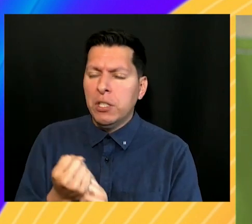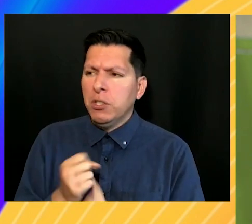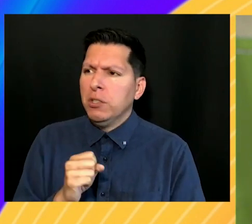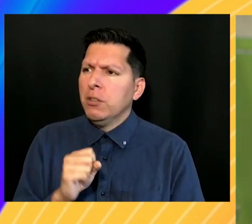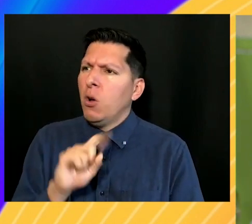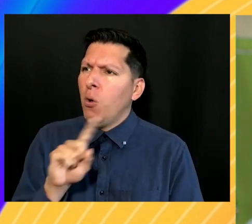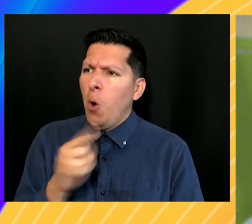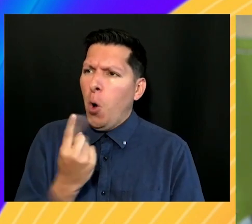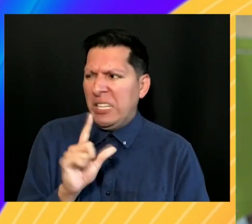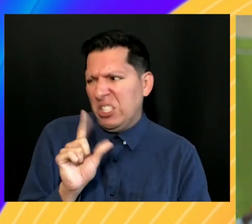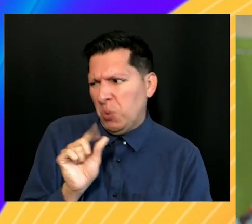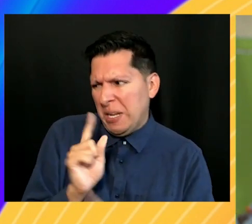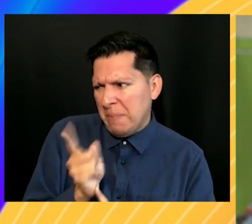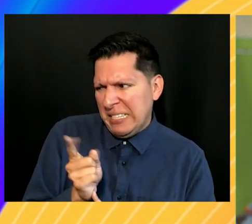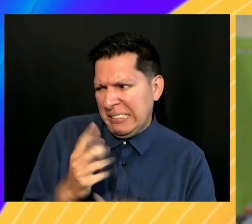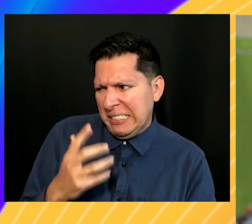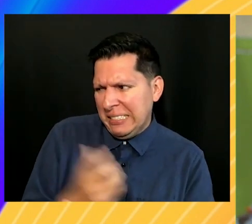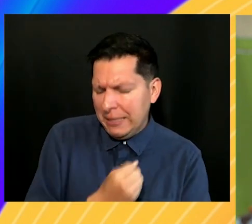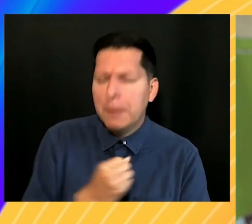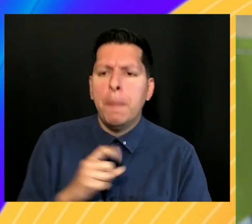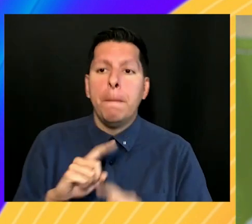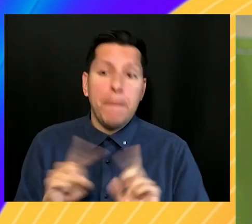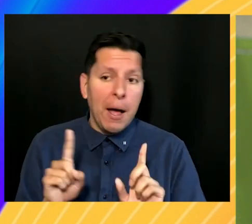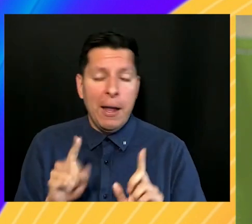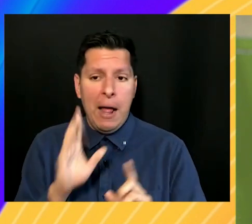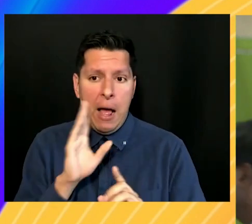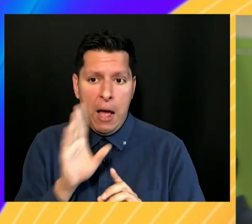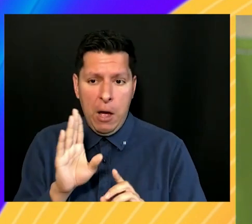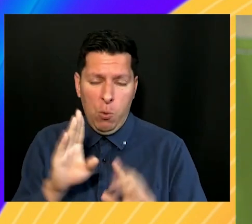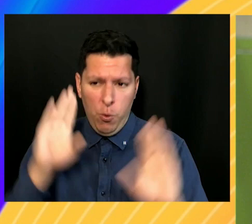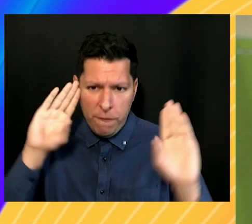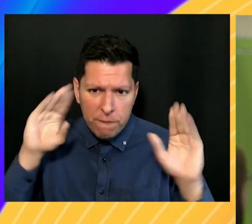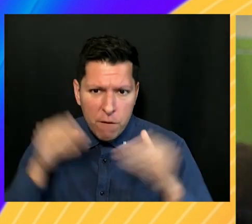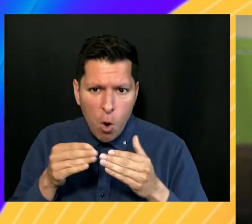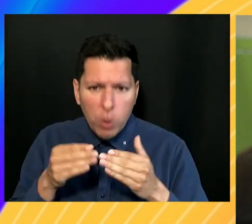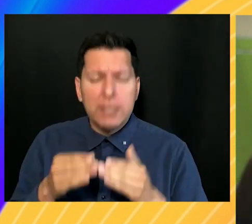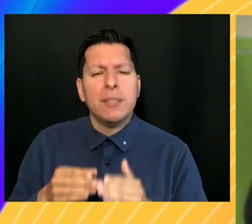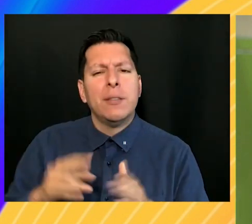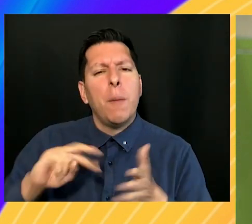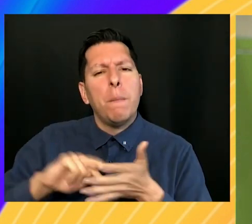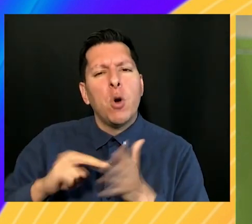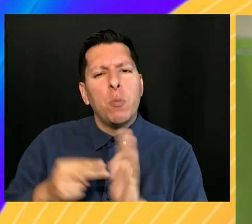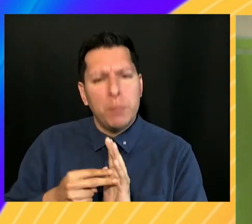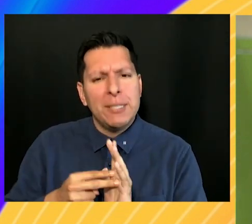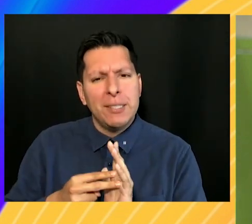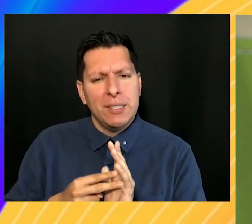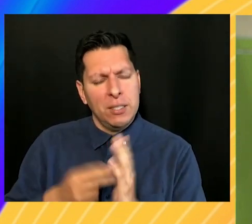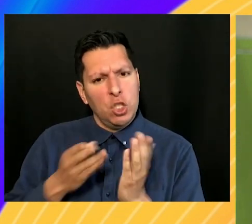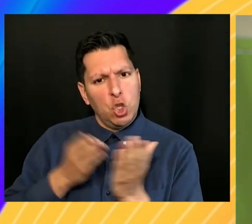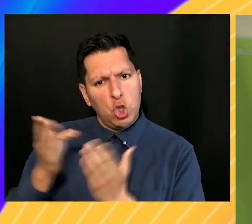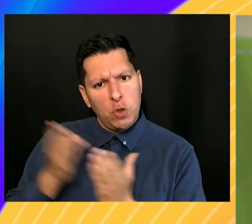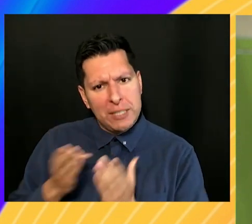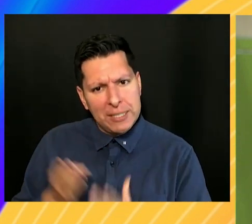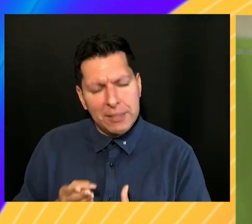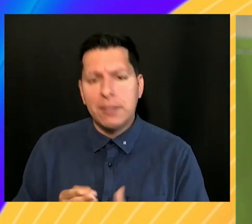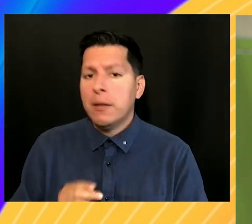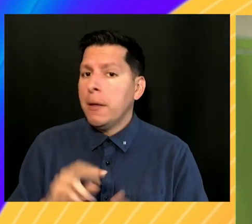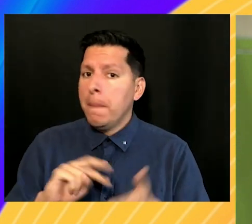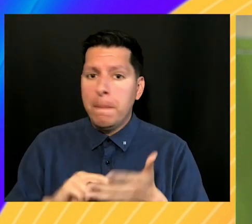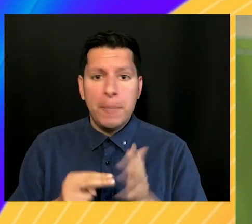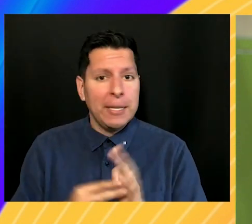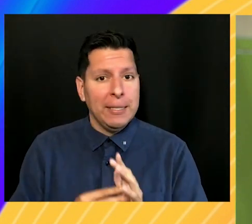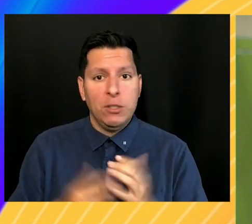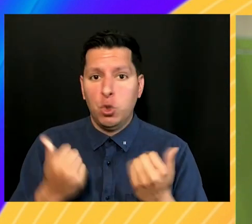minutes today, I will zoom in on the use of purpose-built services that remove the undifferentiated heavy lifting